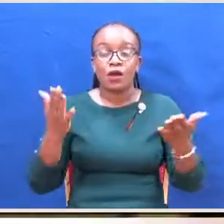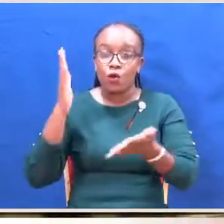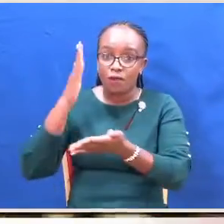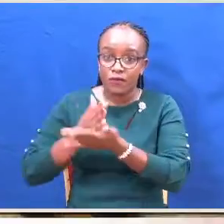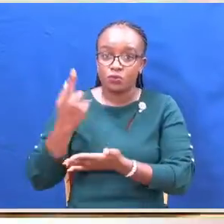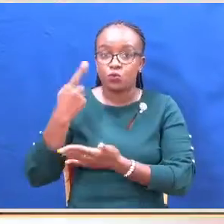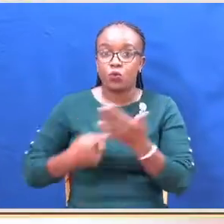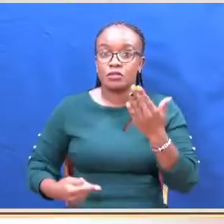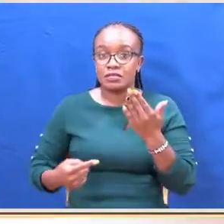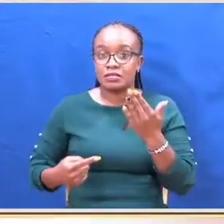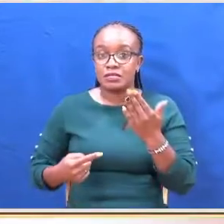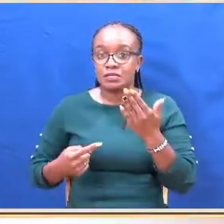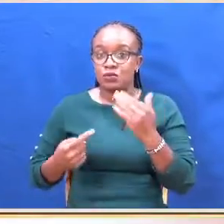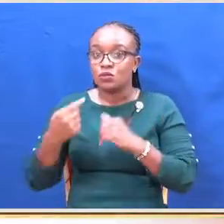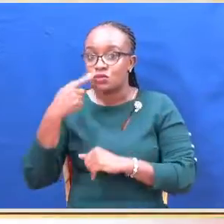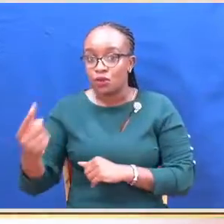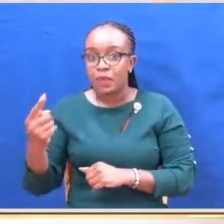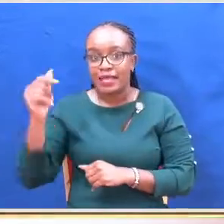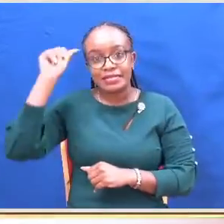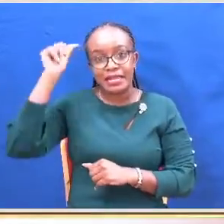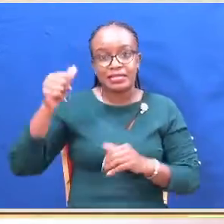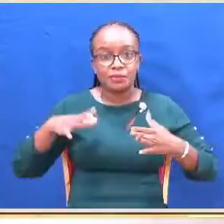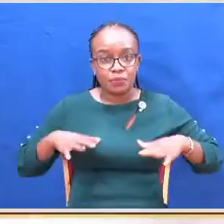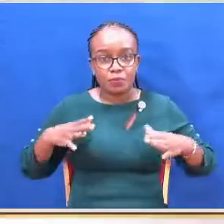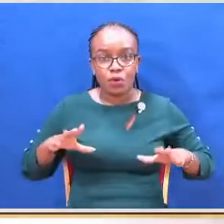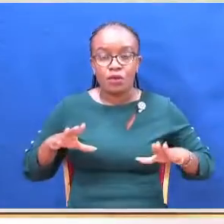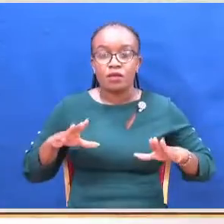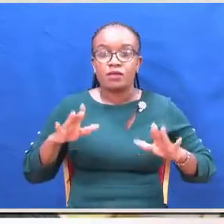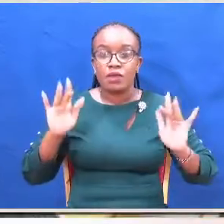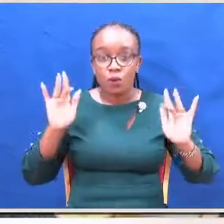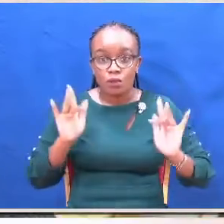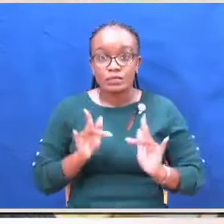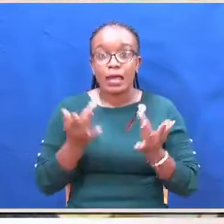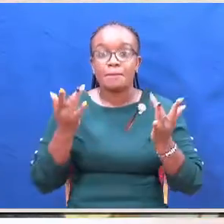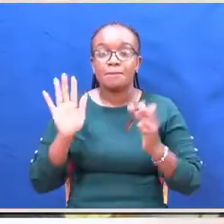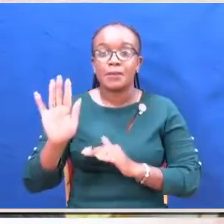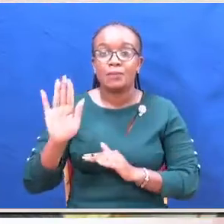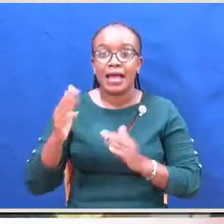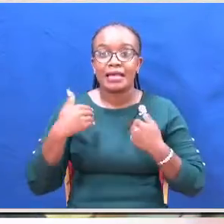she was just alerted by the intelligence people that her status has got to the national examination.